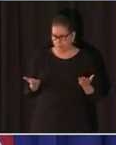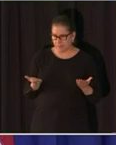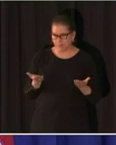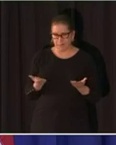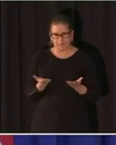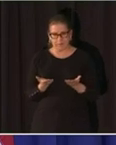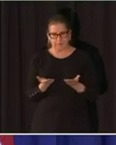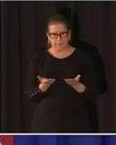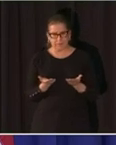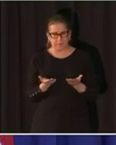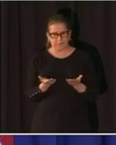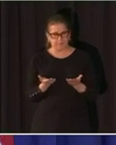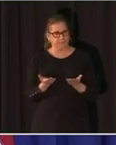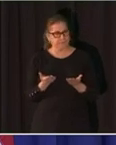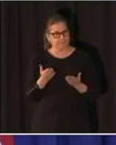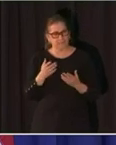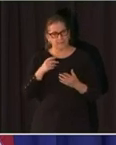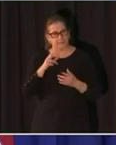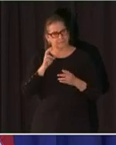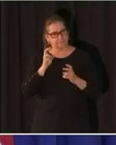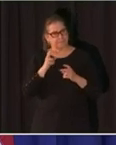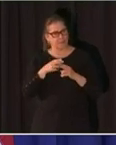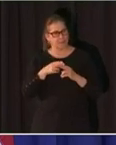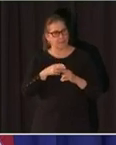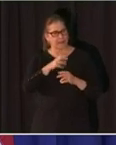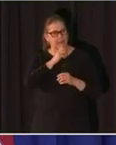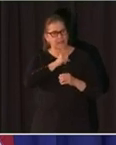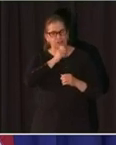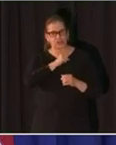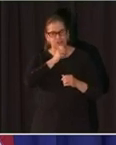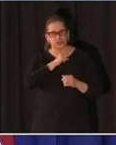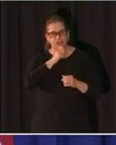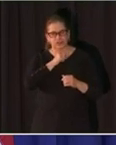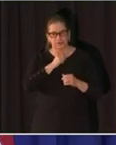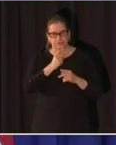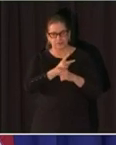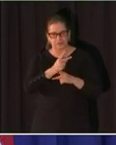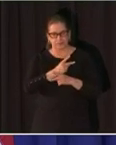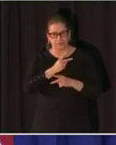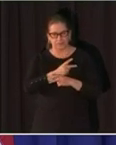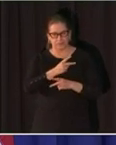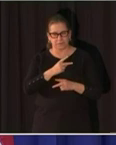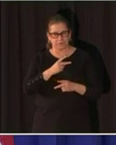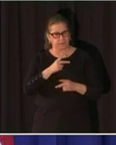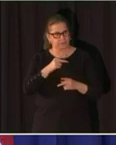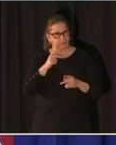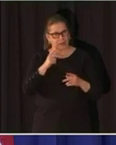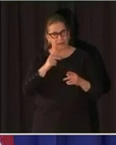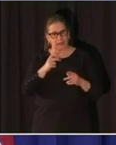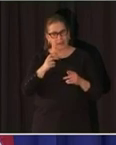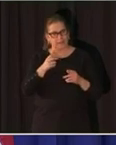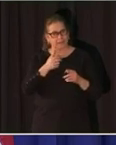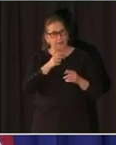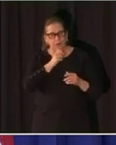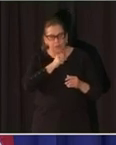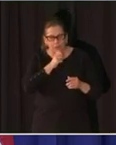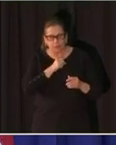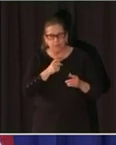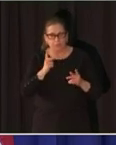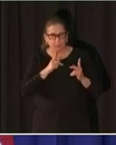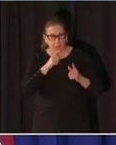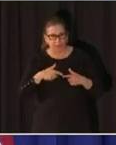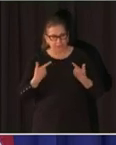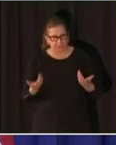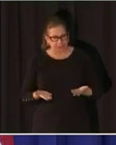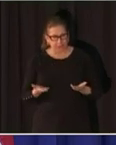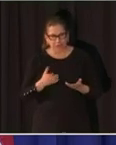you to use in your model the age of your actual population, as well as looking at the